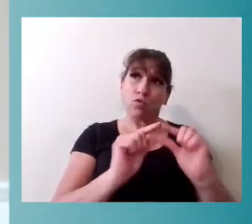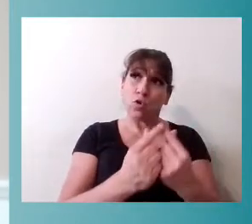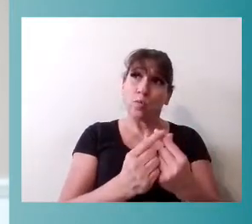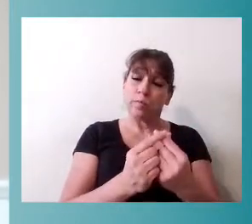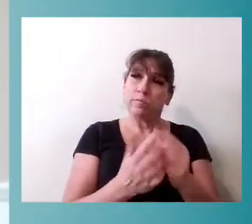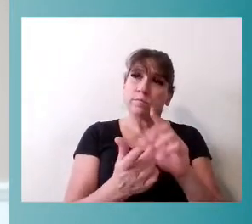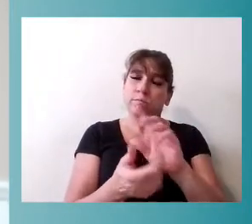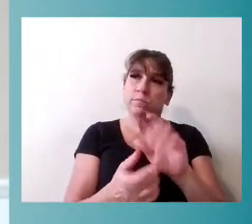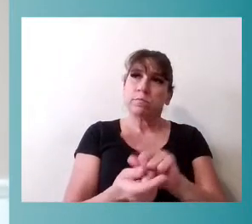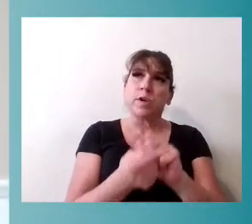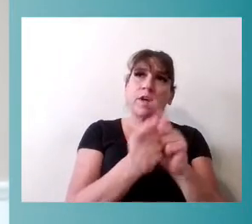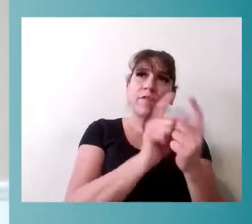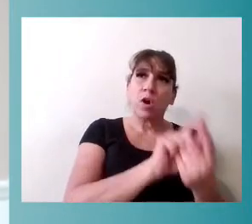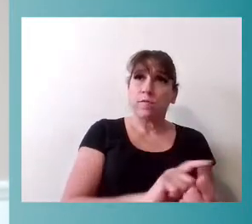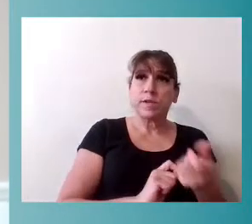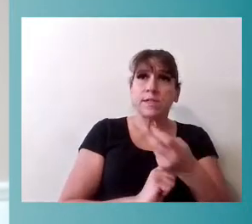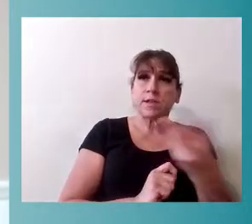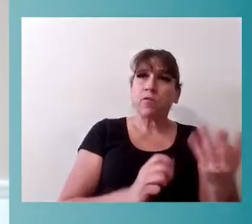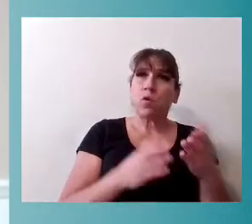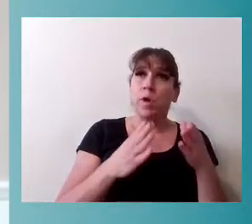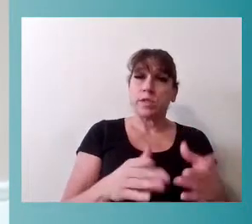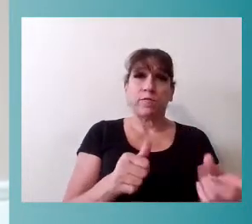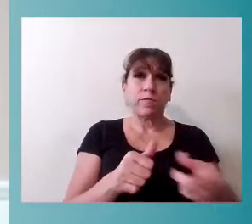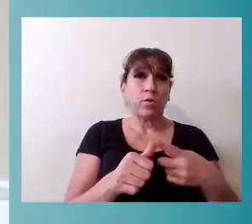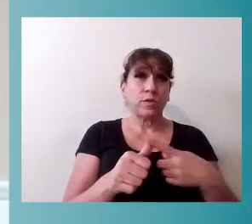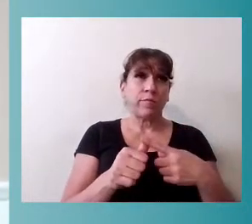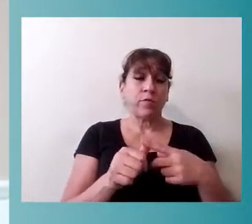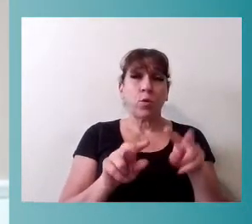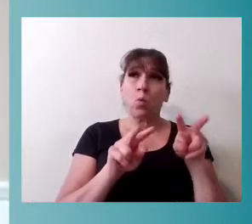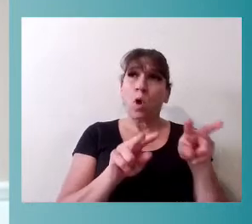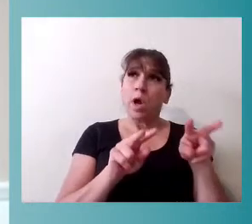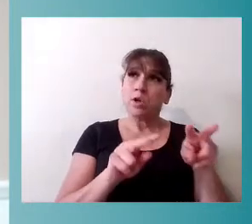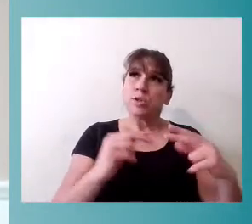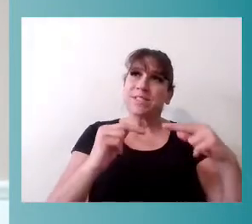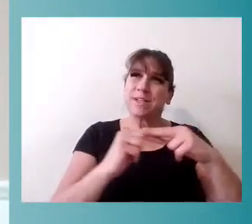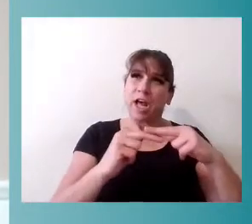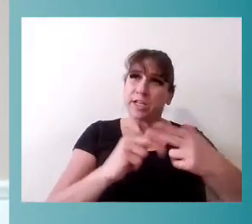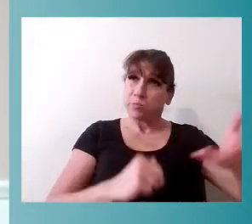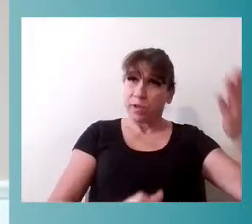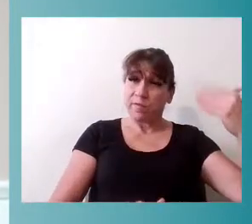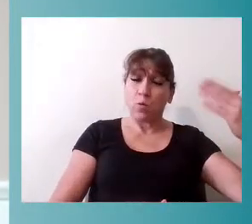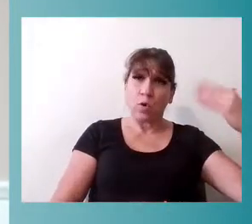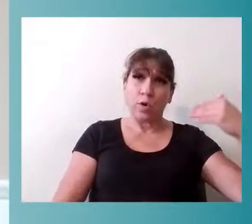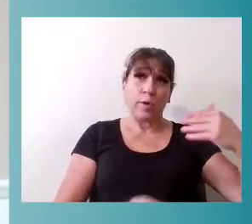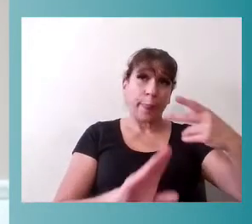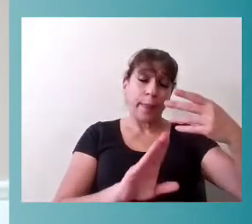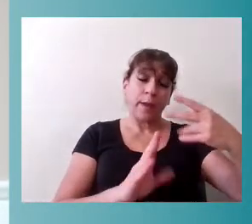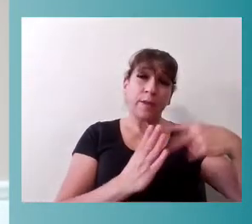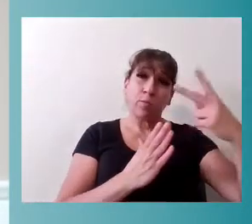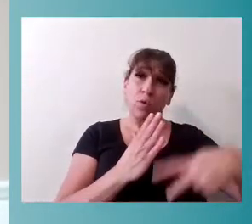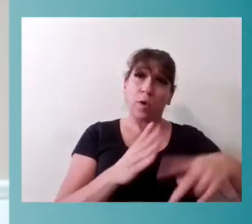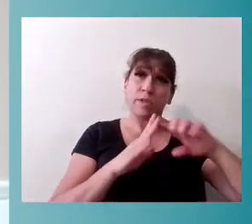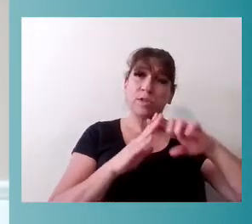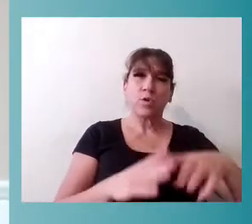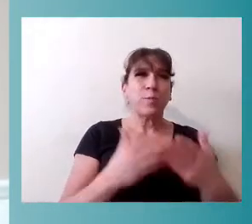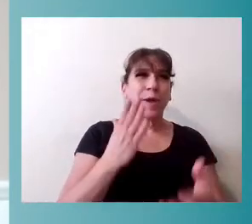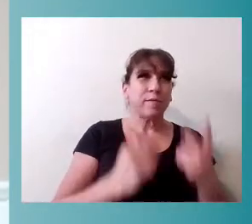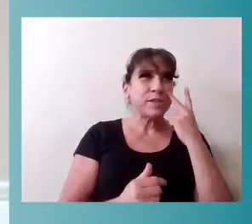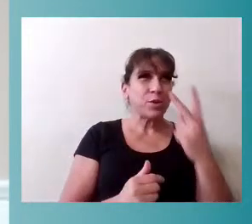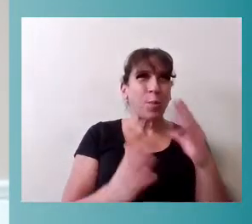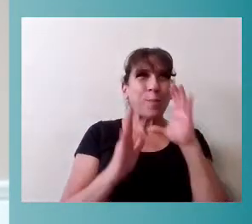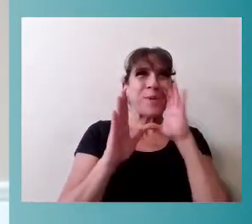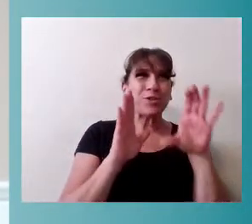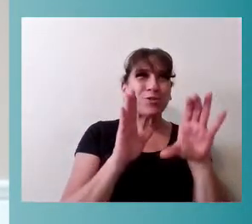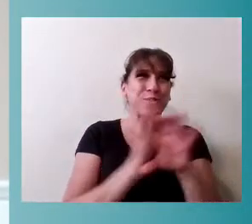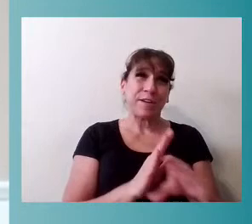ways. First, if you were watching the slideshow before the program formally started, you may have seen pictures of